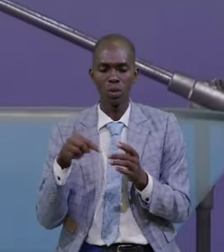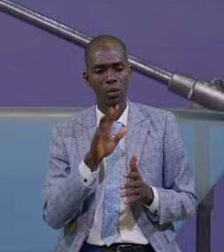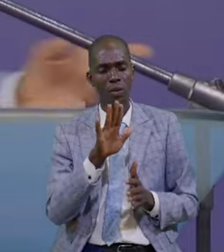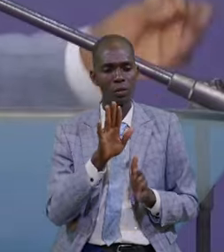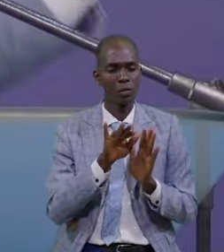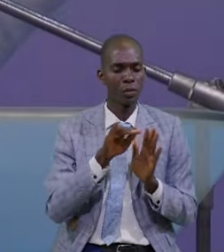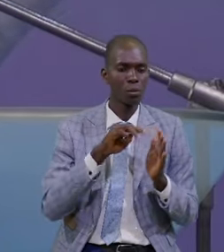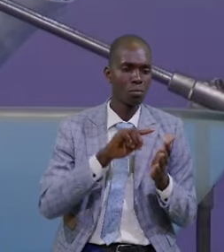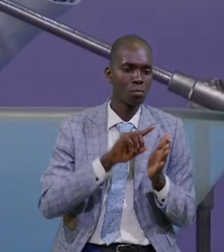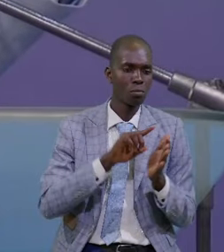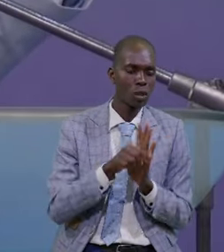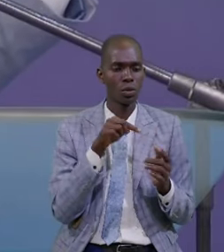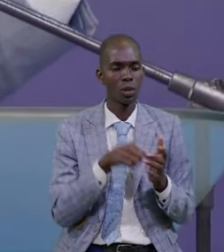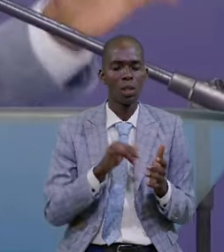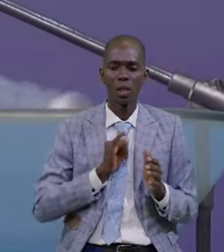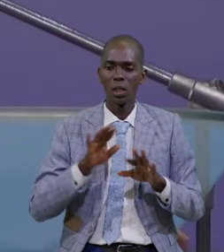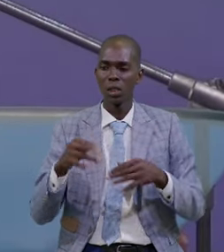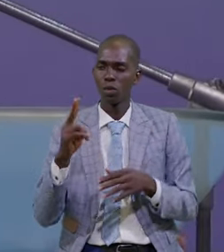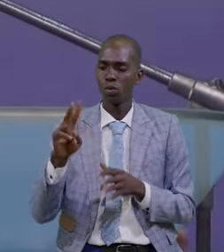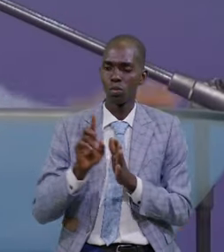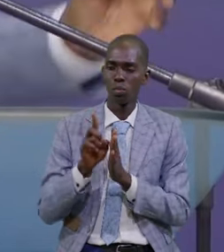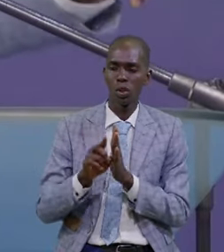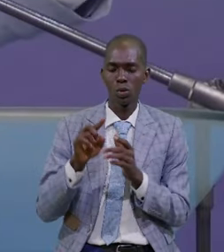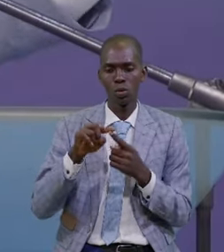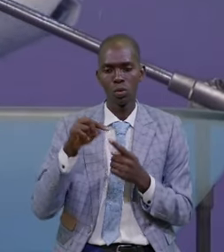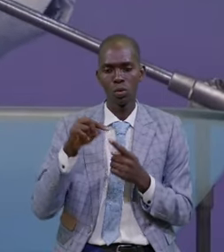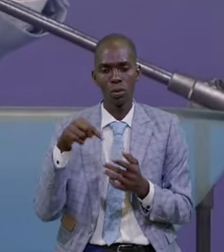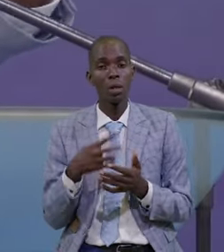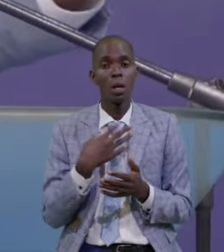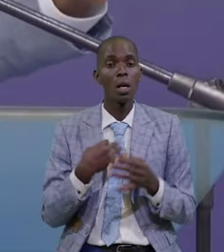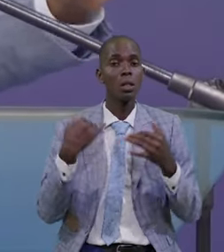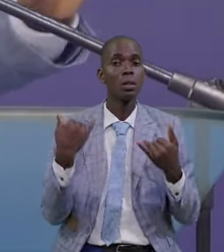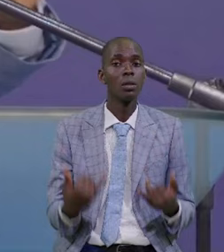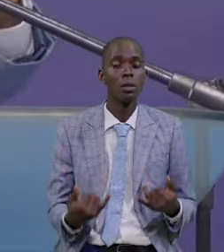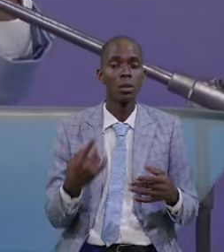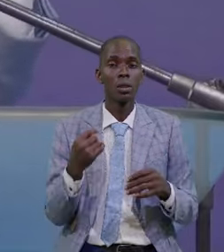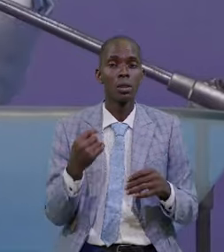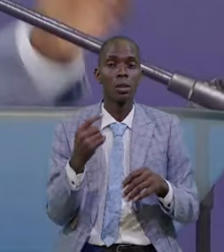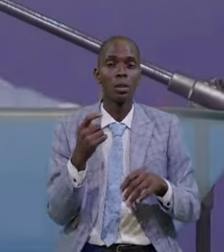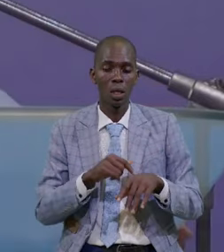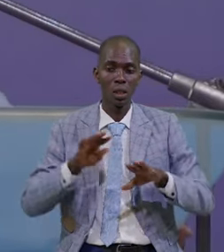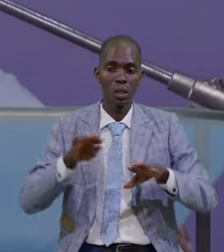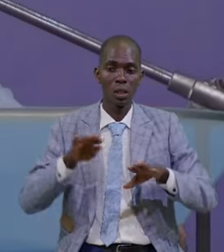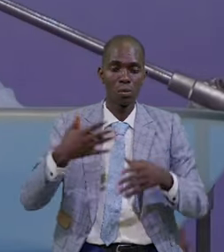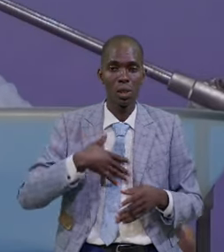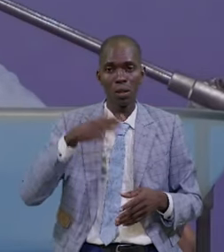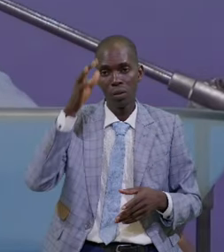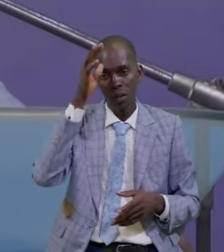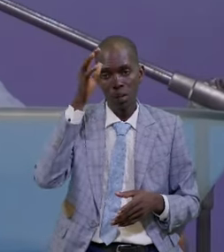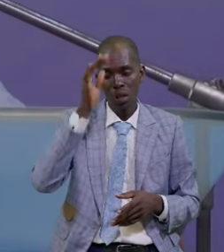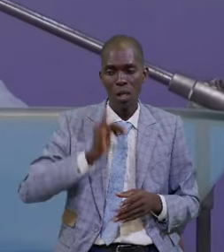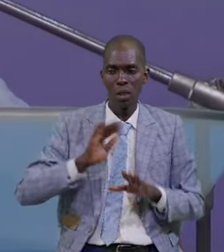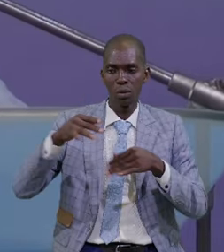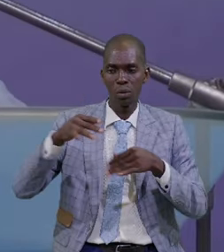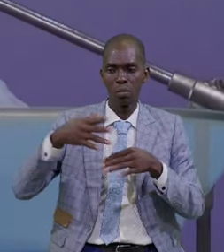that, and I give 2 minutes for that. And now the time I give my father, I give him 2